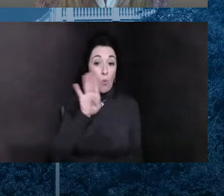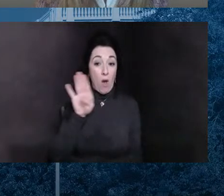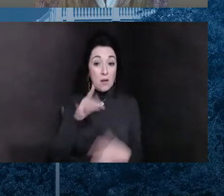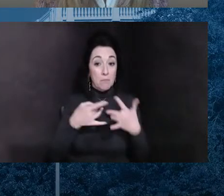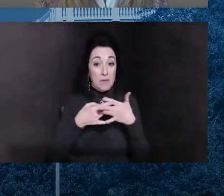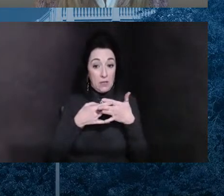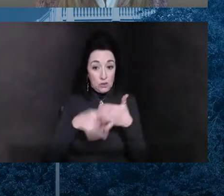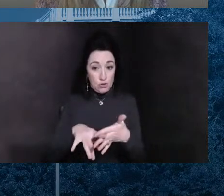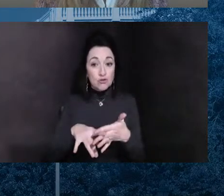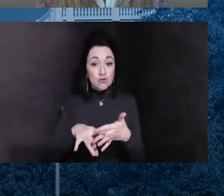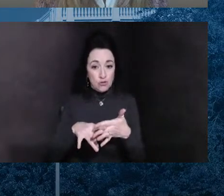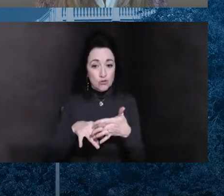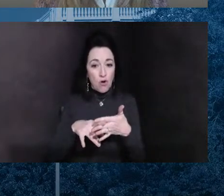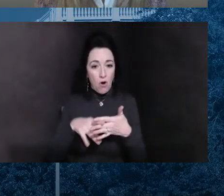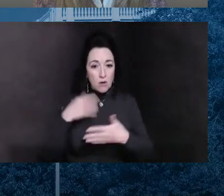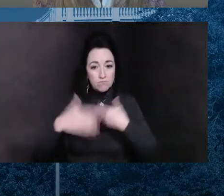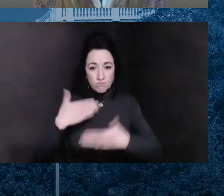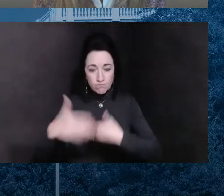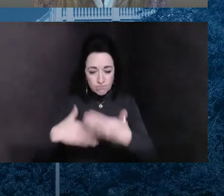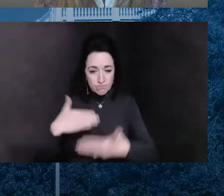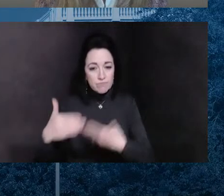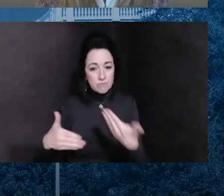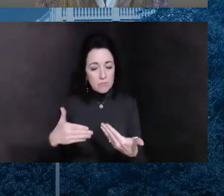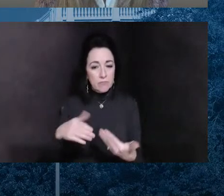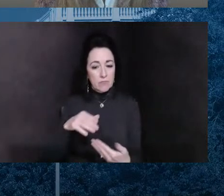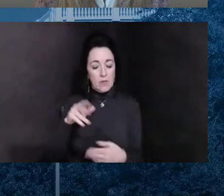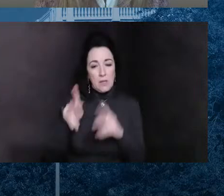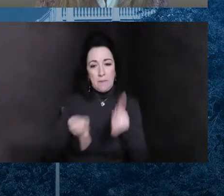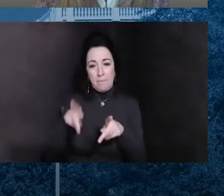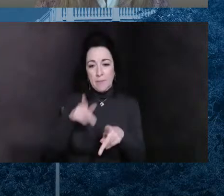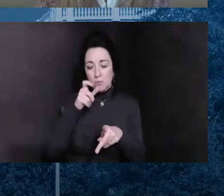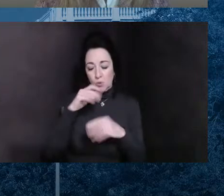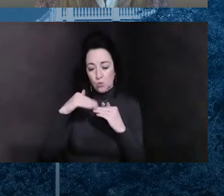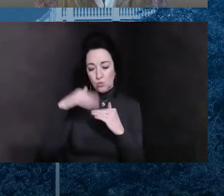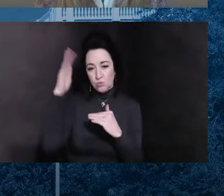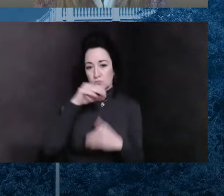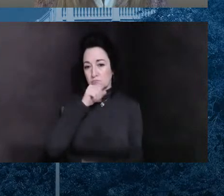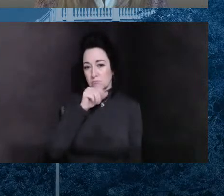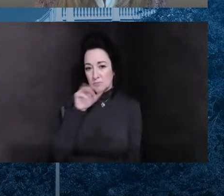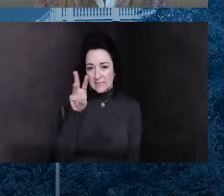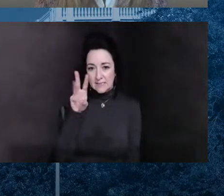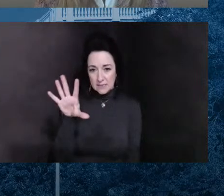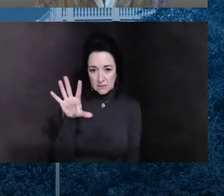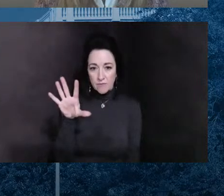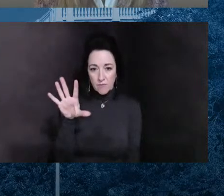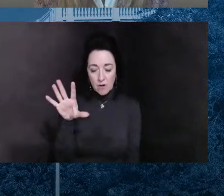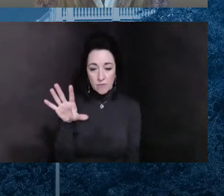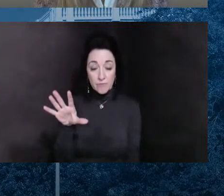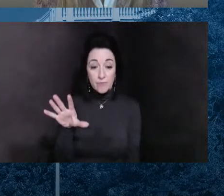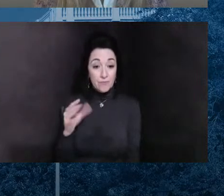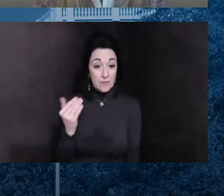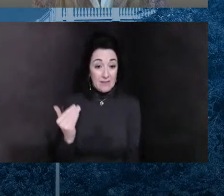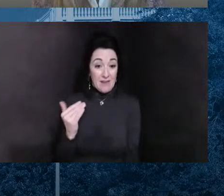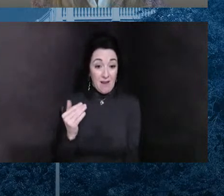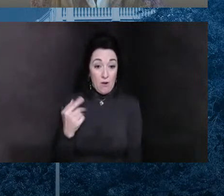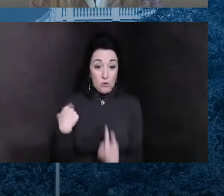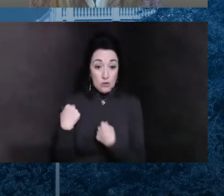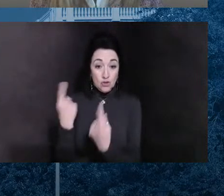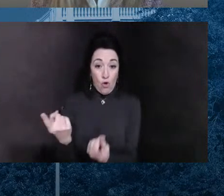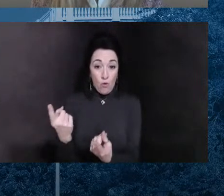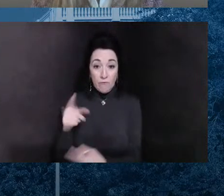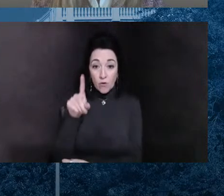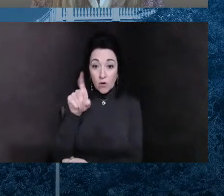older members of that cohort and those that have pre-existing conditions. So of those 120,000, we've